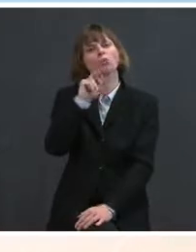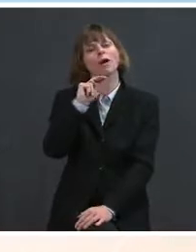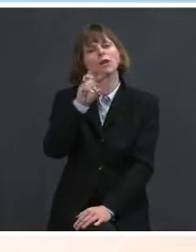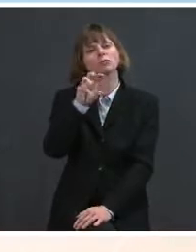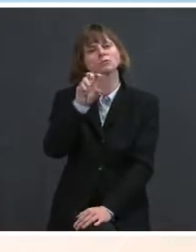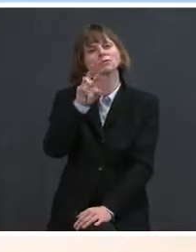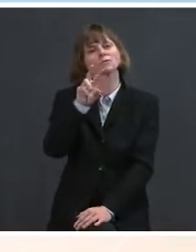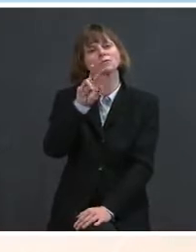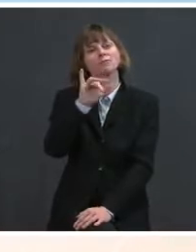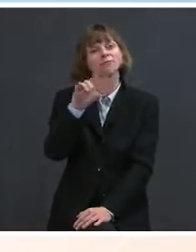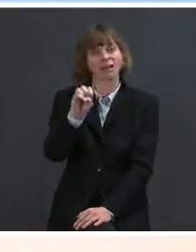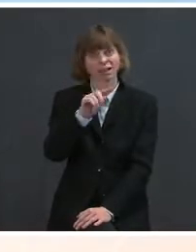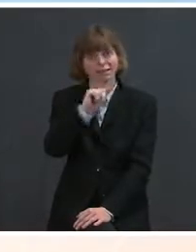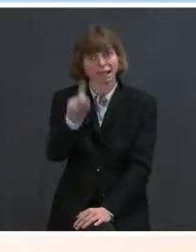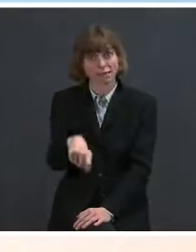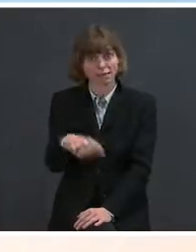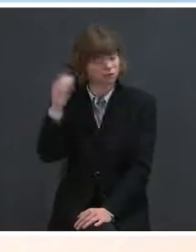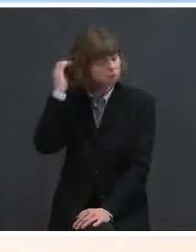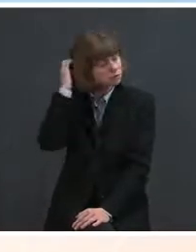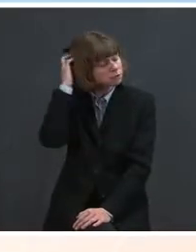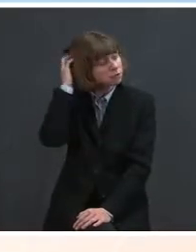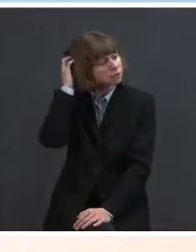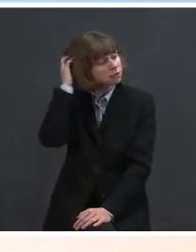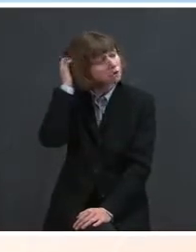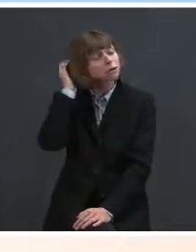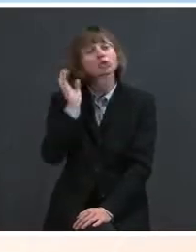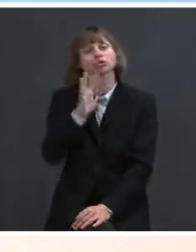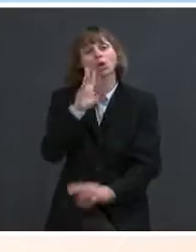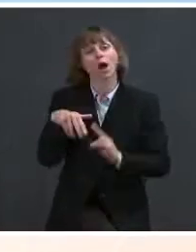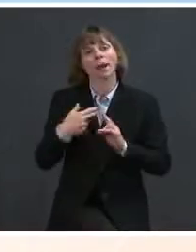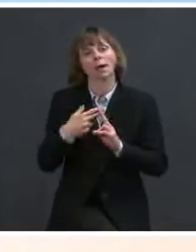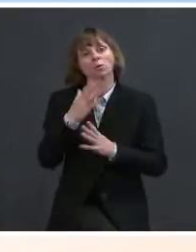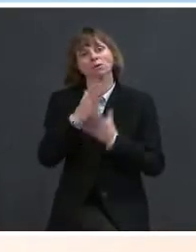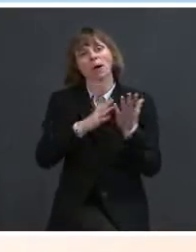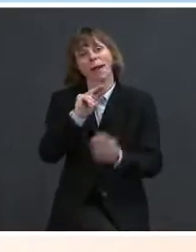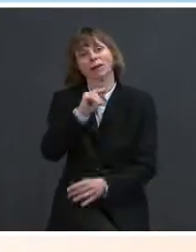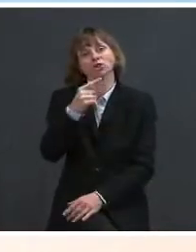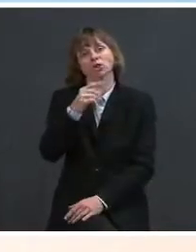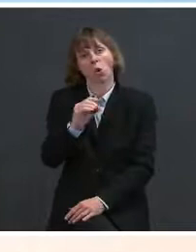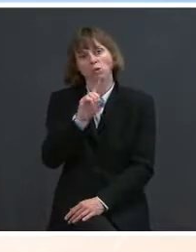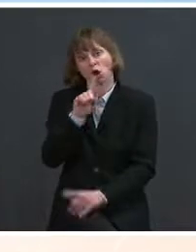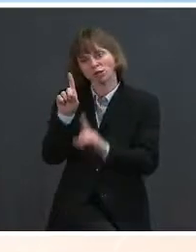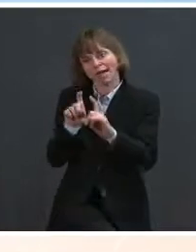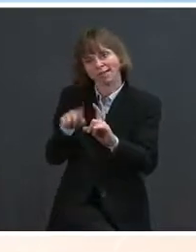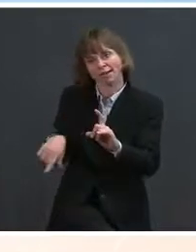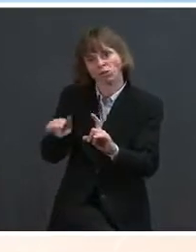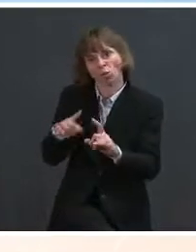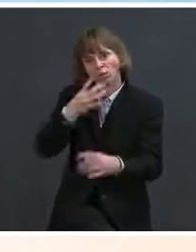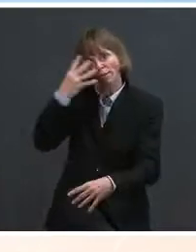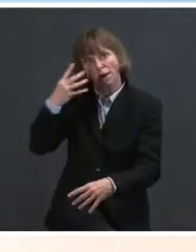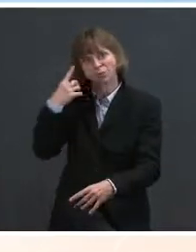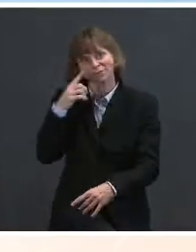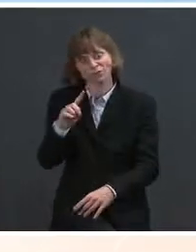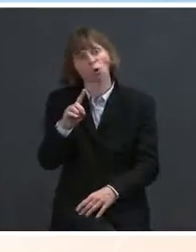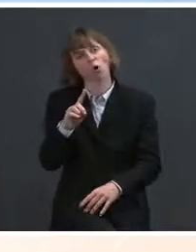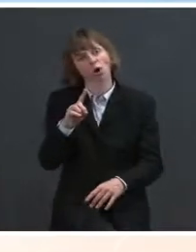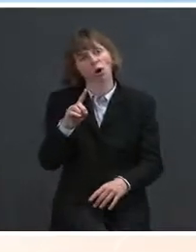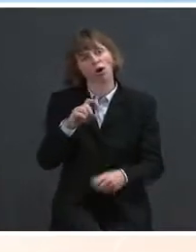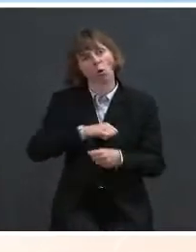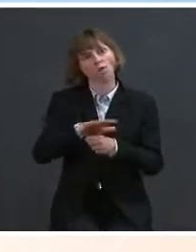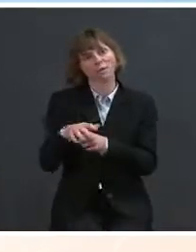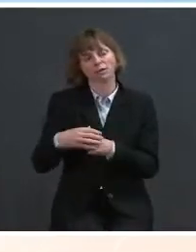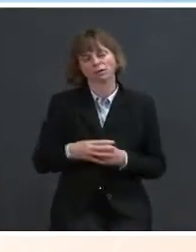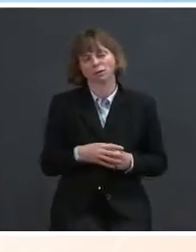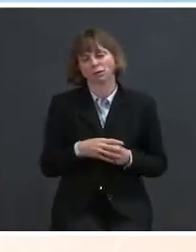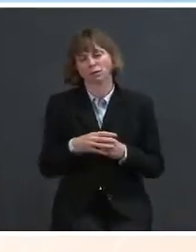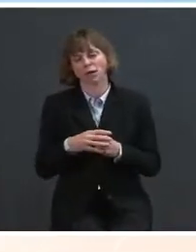specifically, of migrants who are being tested by some of the NGOs down there for COVID. They test 1,700. At